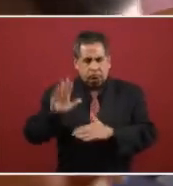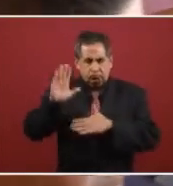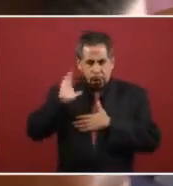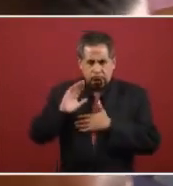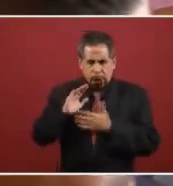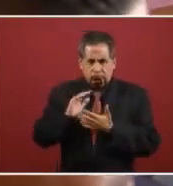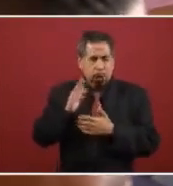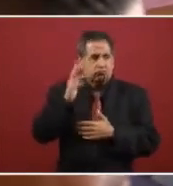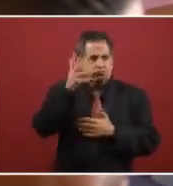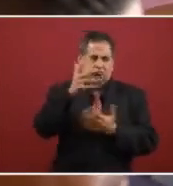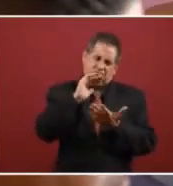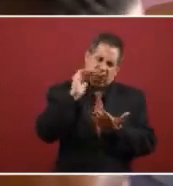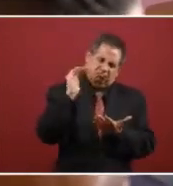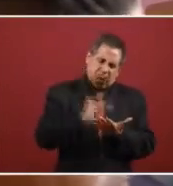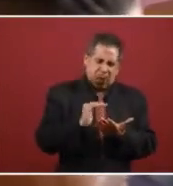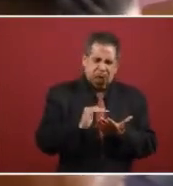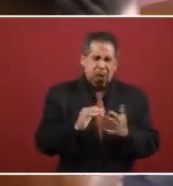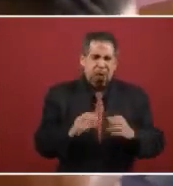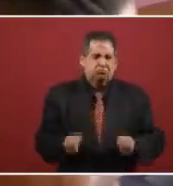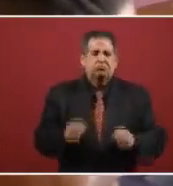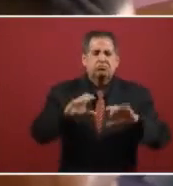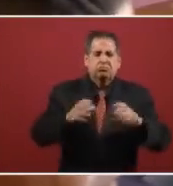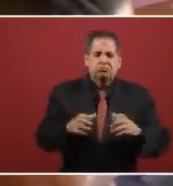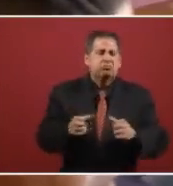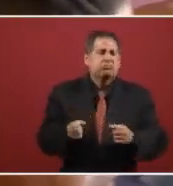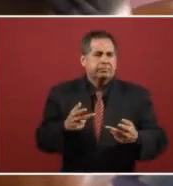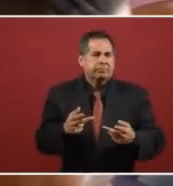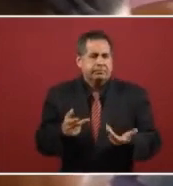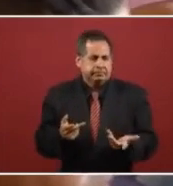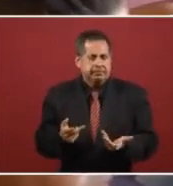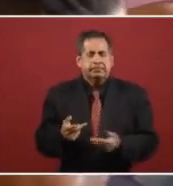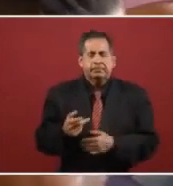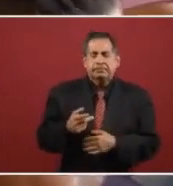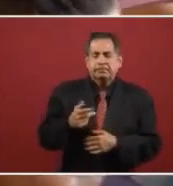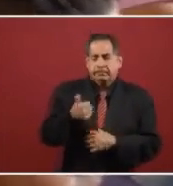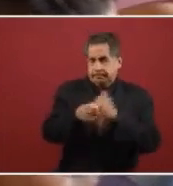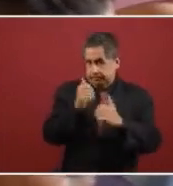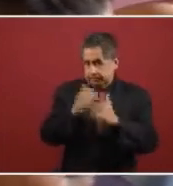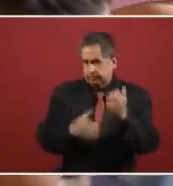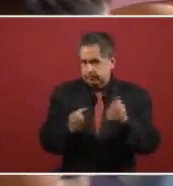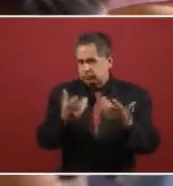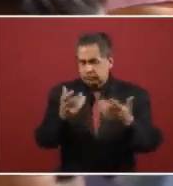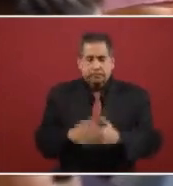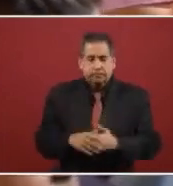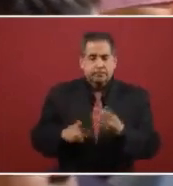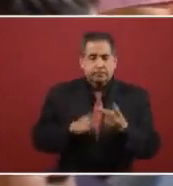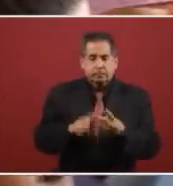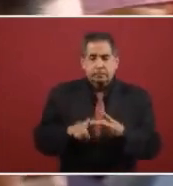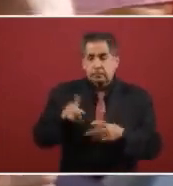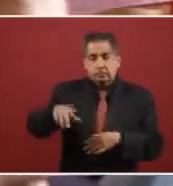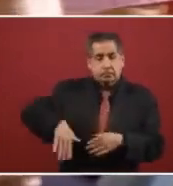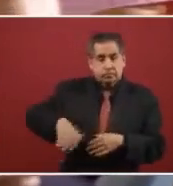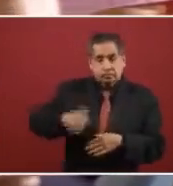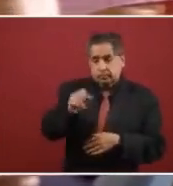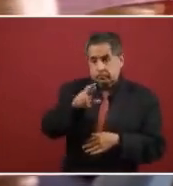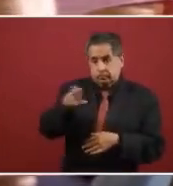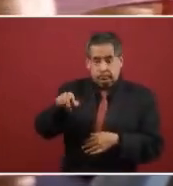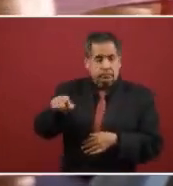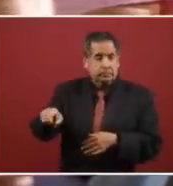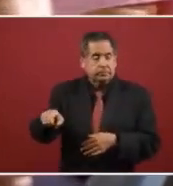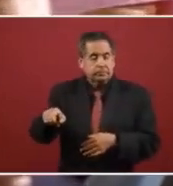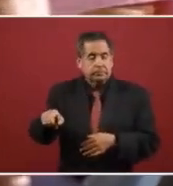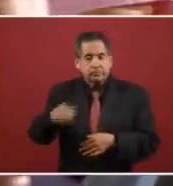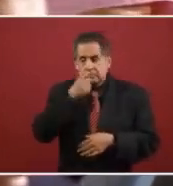dejar una vez que termine el sexenio. So right now they're saying there's 52 million impoverished people.